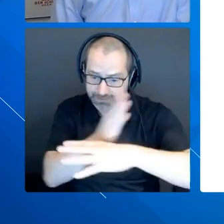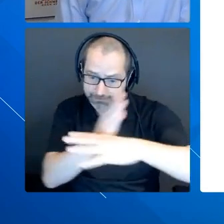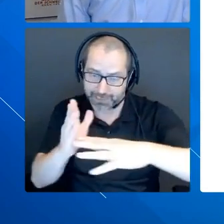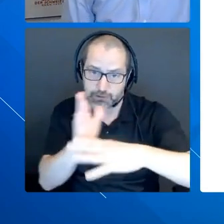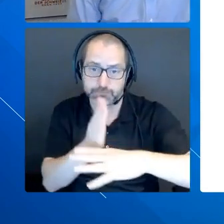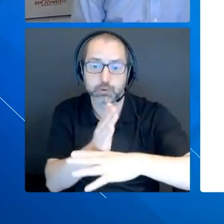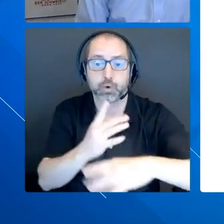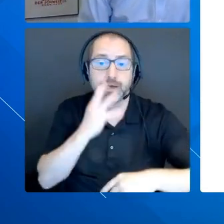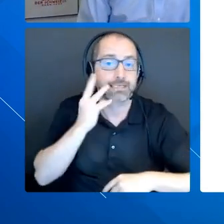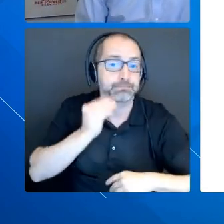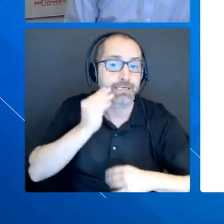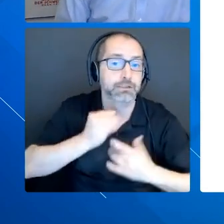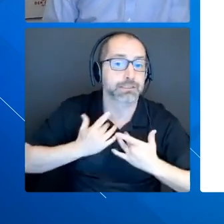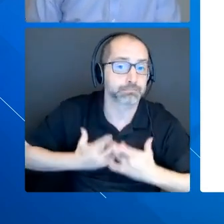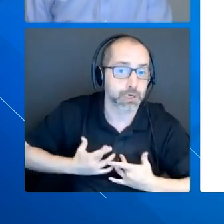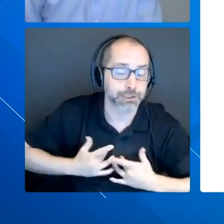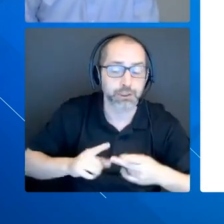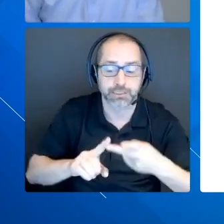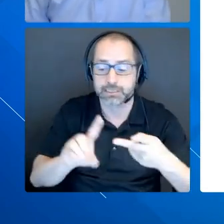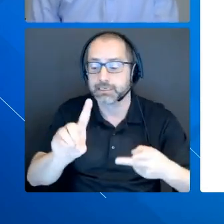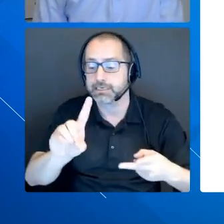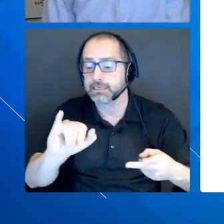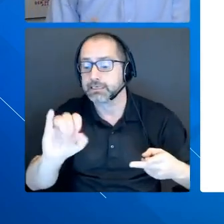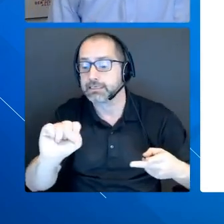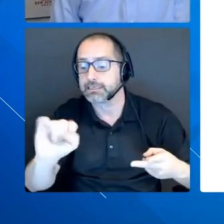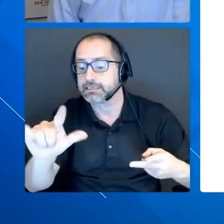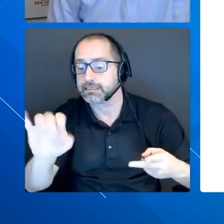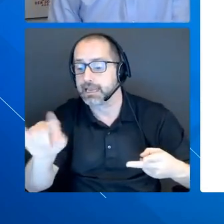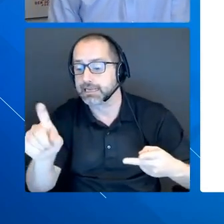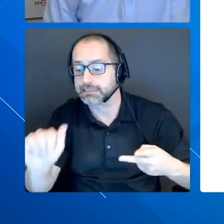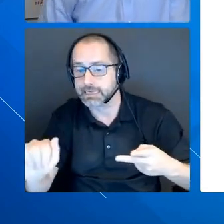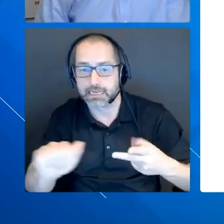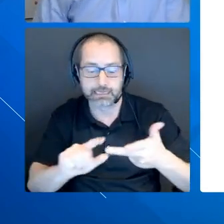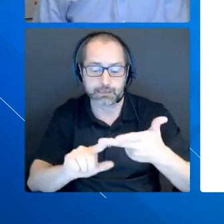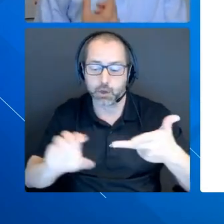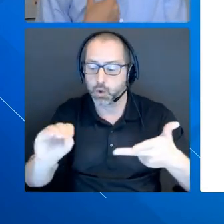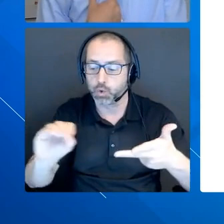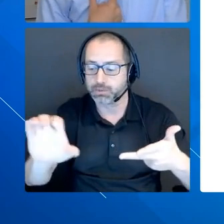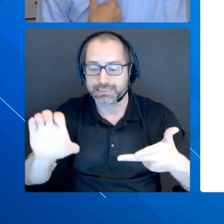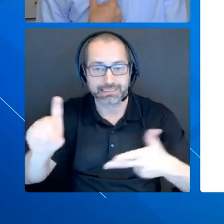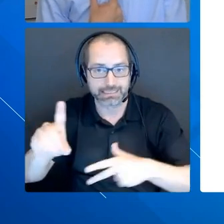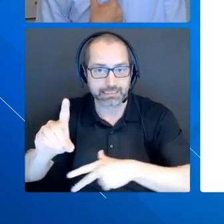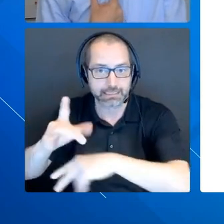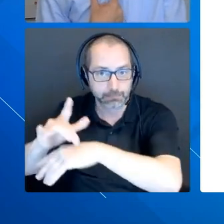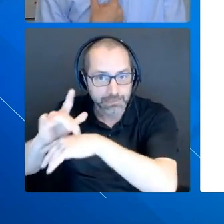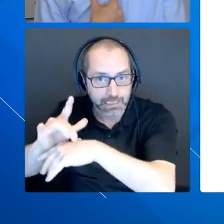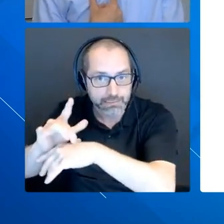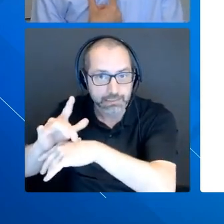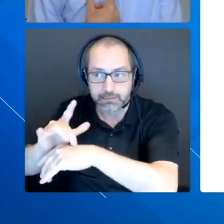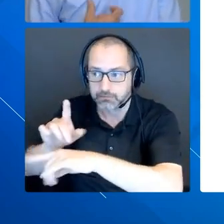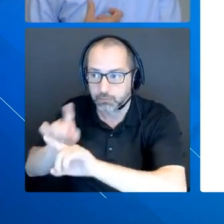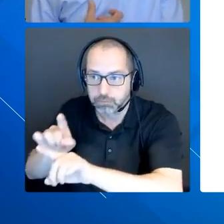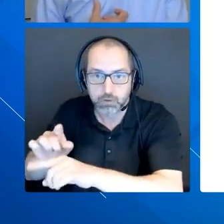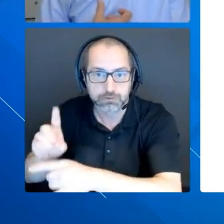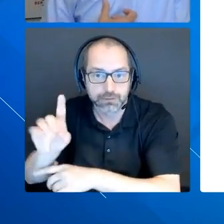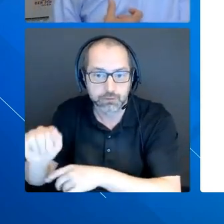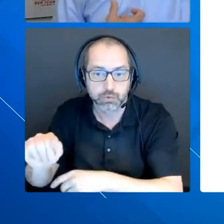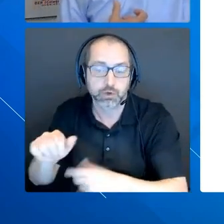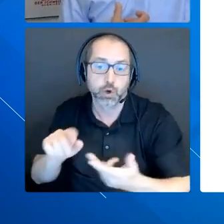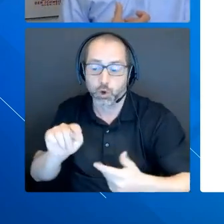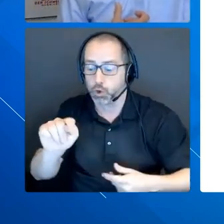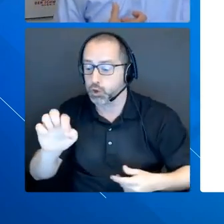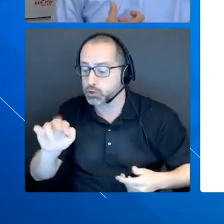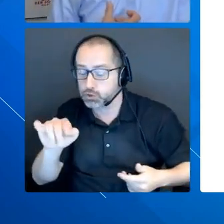depression. I have dyslexia. I have OCD, obsessive compulsive disorder. I could have Tourette syndrome like me.